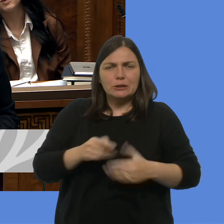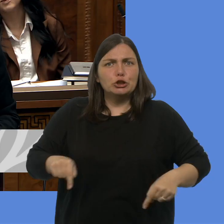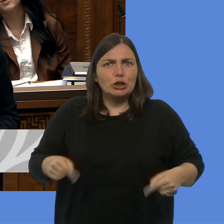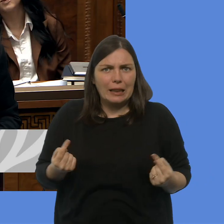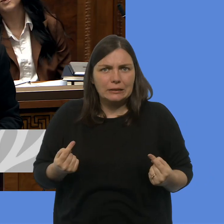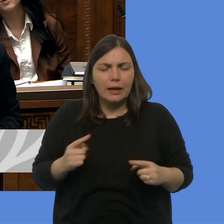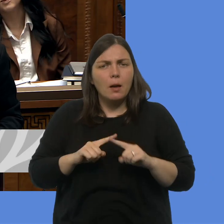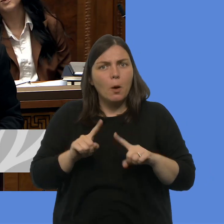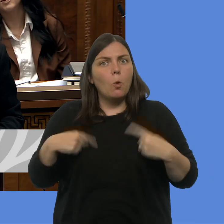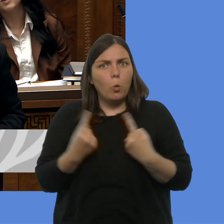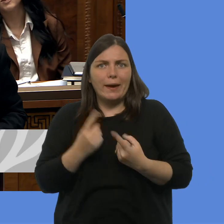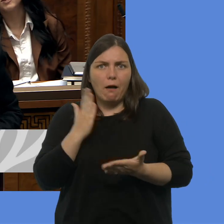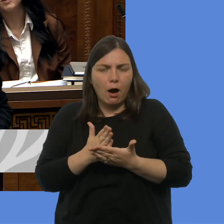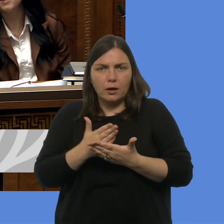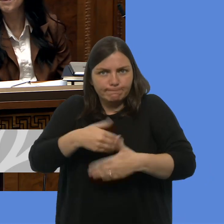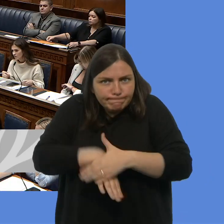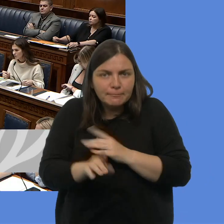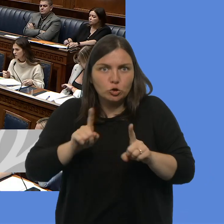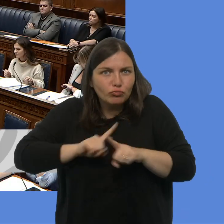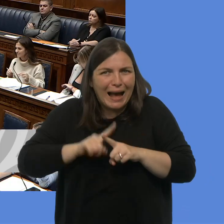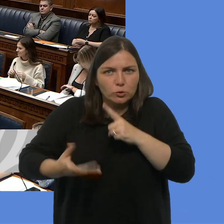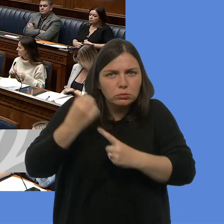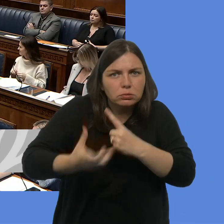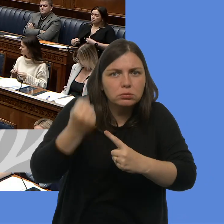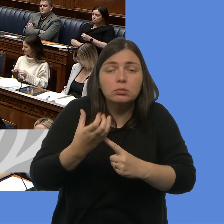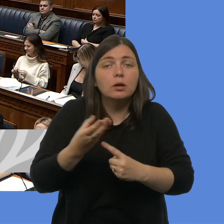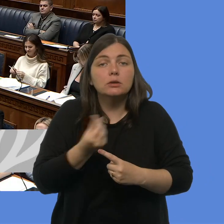whilst others sit on the sidelines and just bicker.